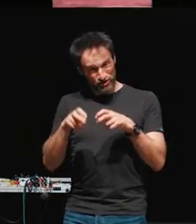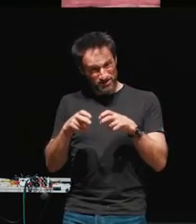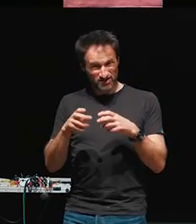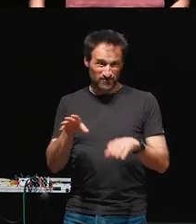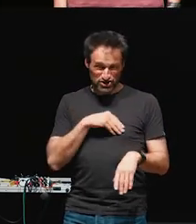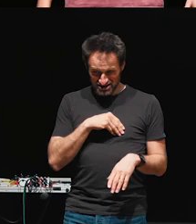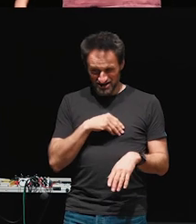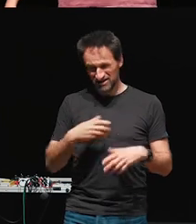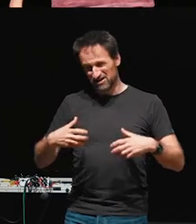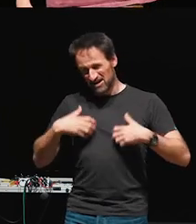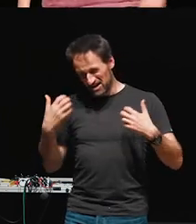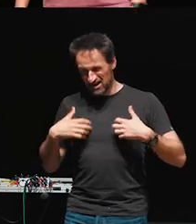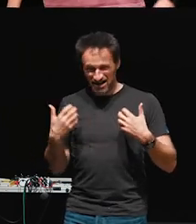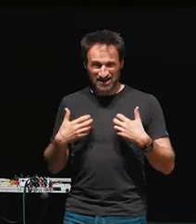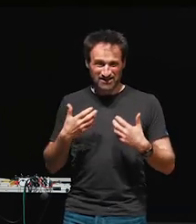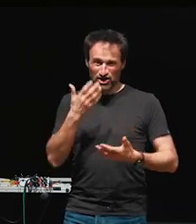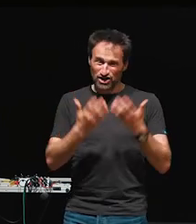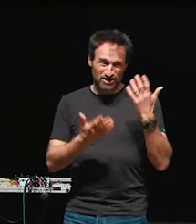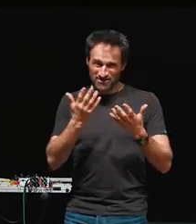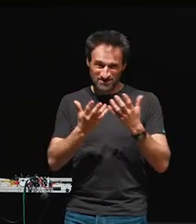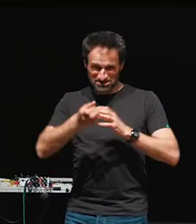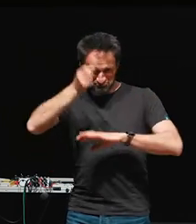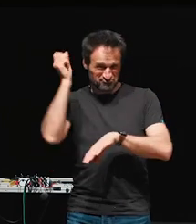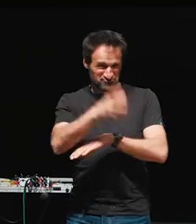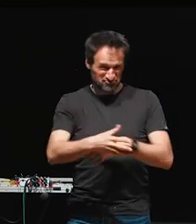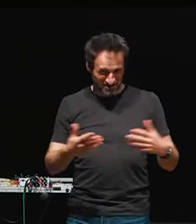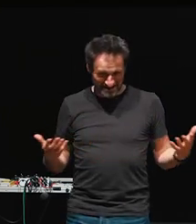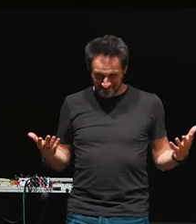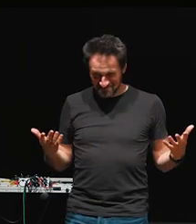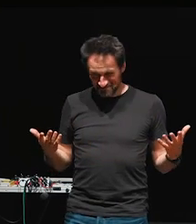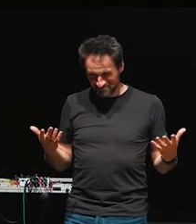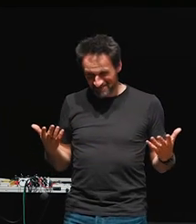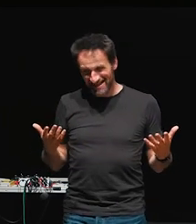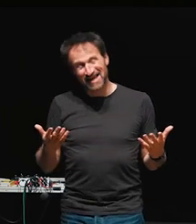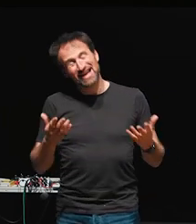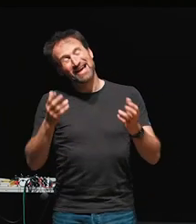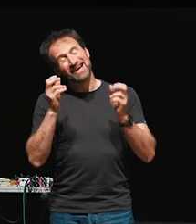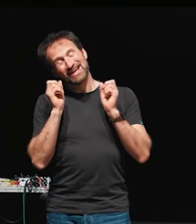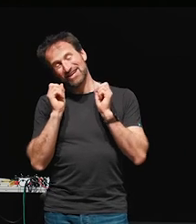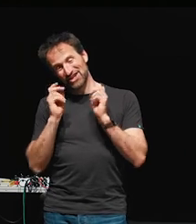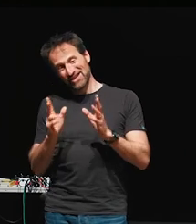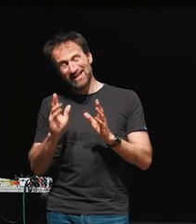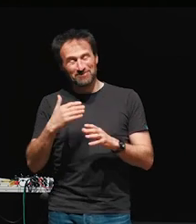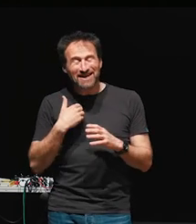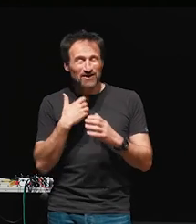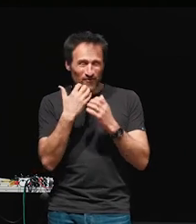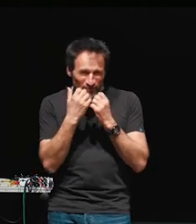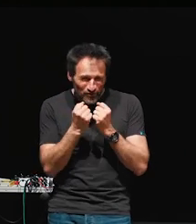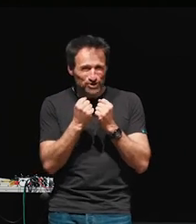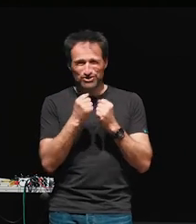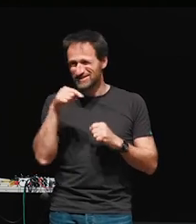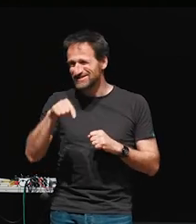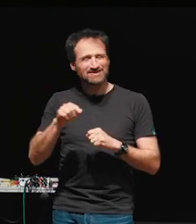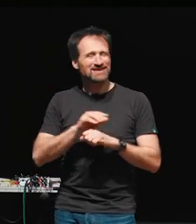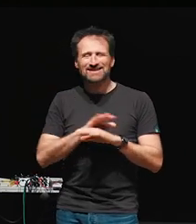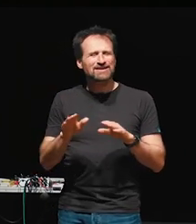and angry. And then sometimes they just rage quit. Right? But I wish that this was an uncommon problem.